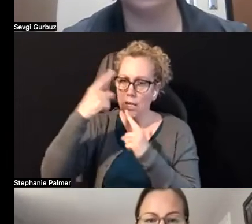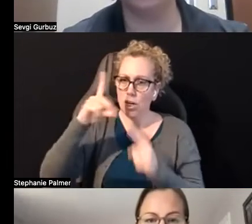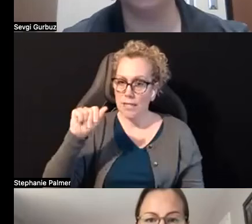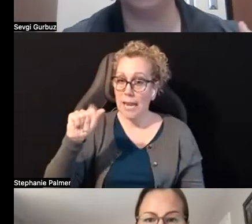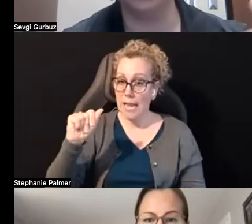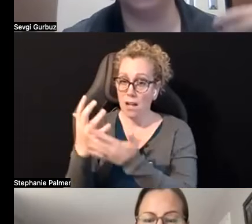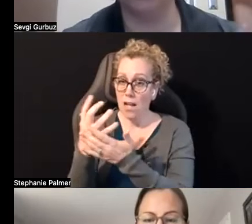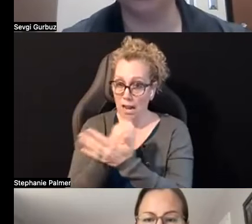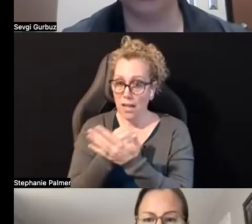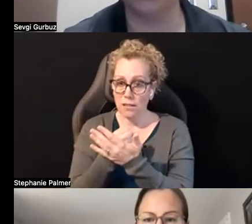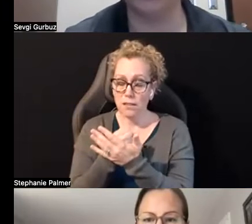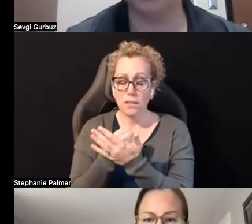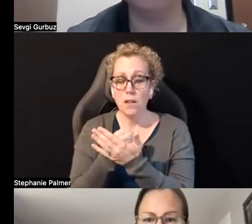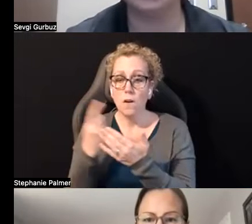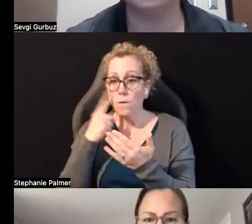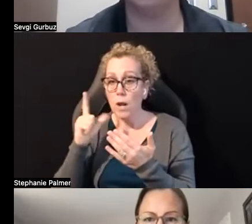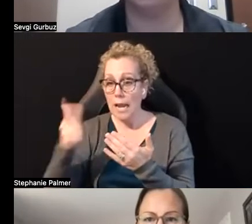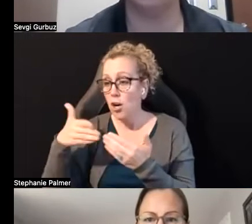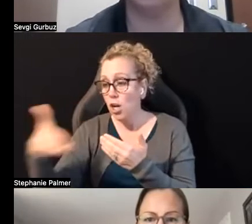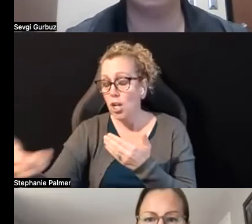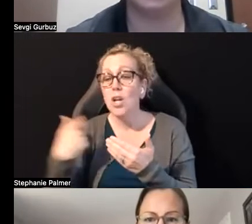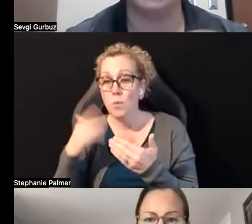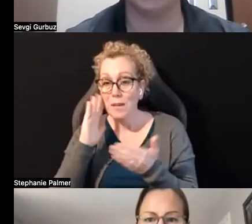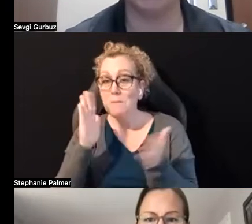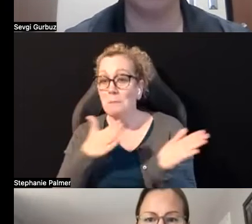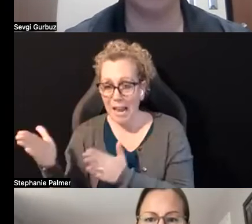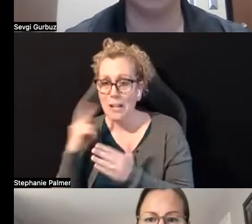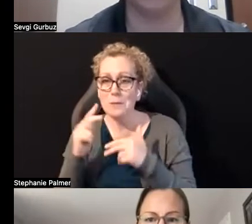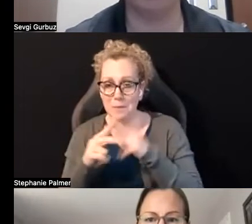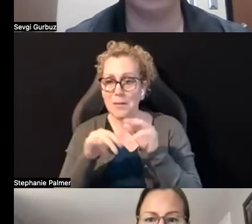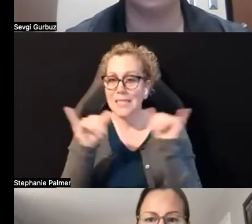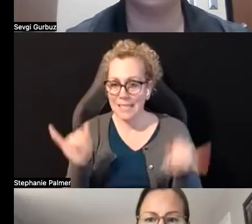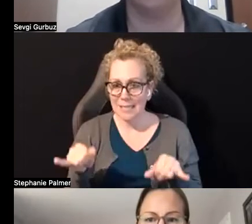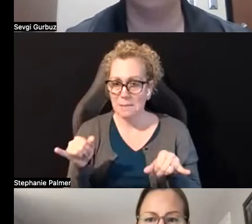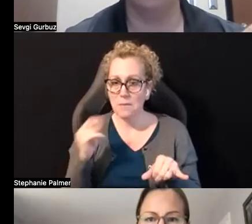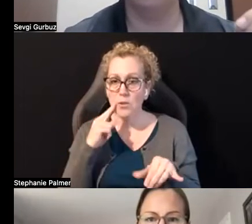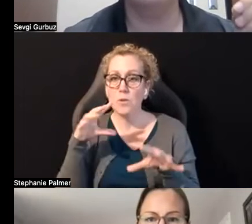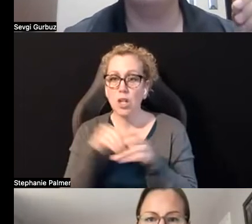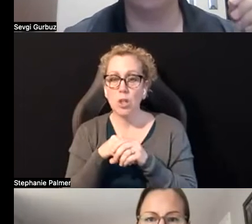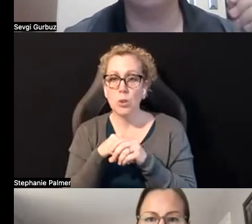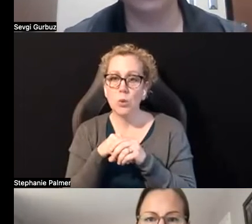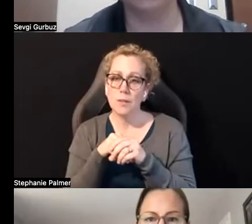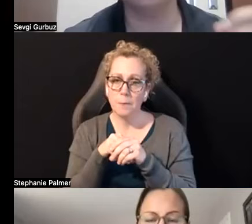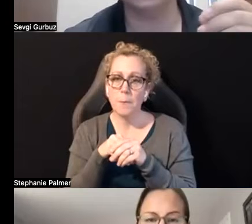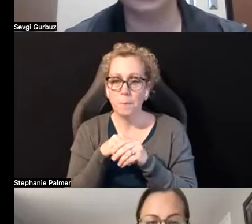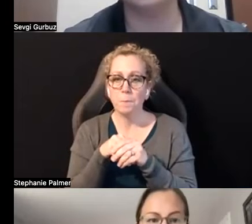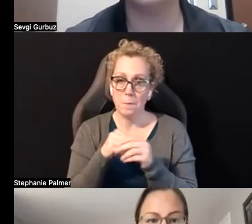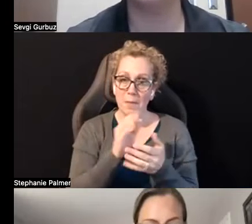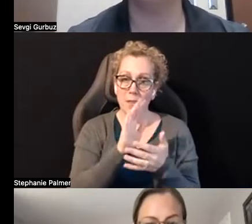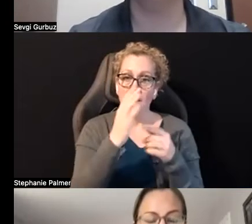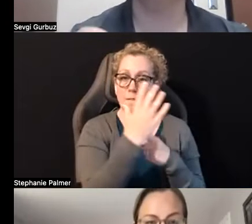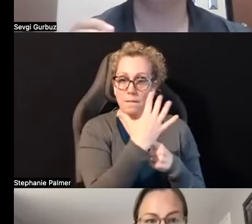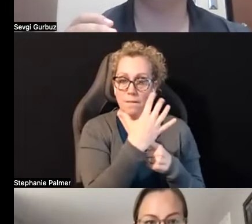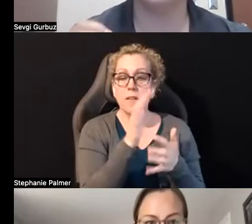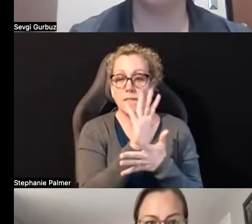collects that we do in the future, we are planning to build the system so it incorporates, video,